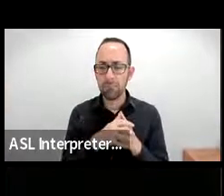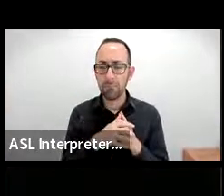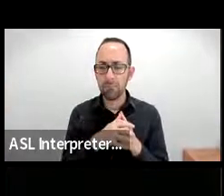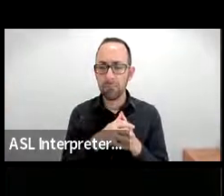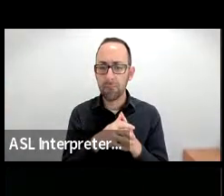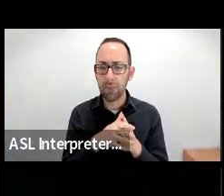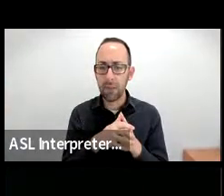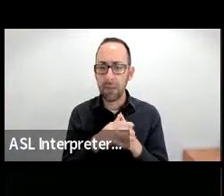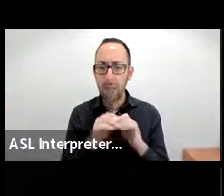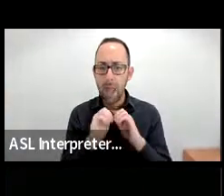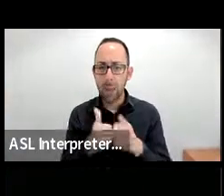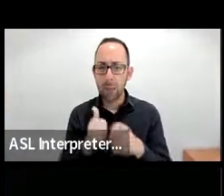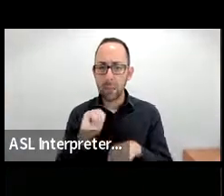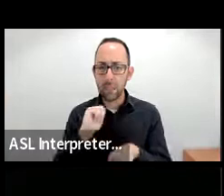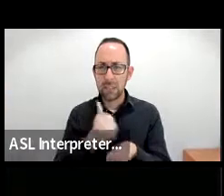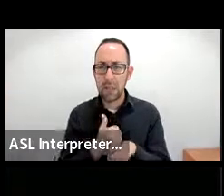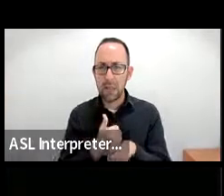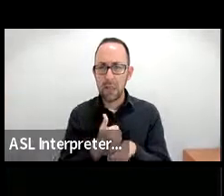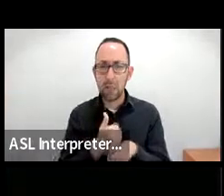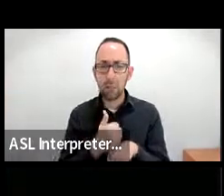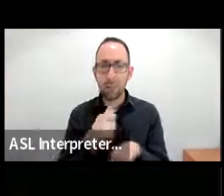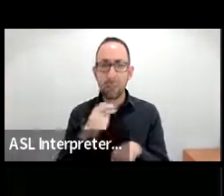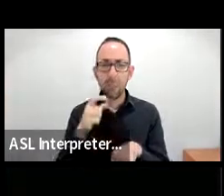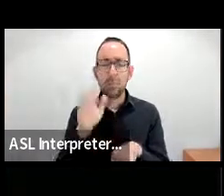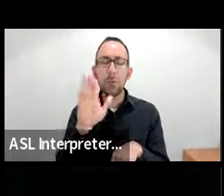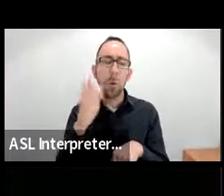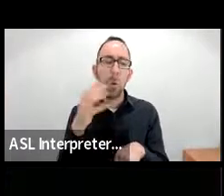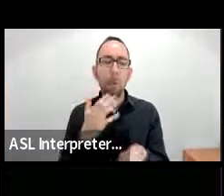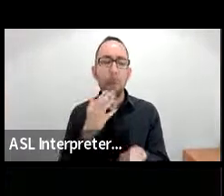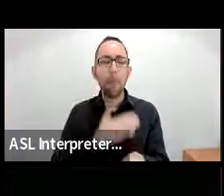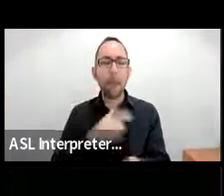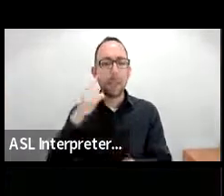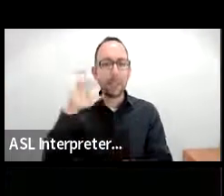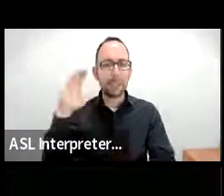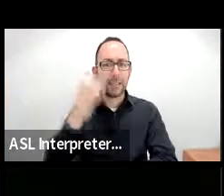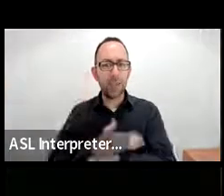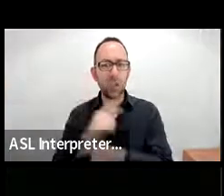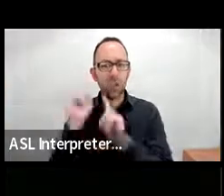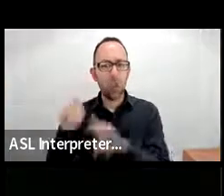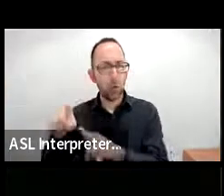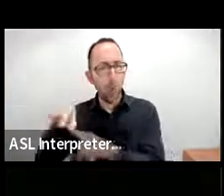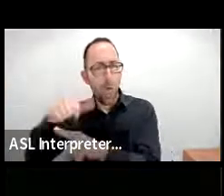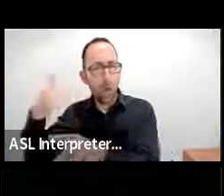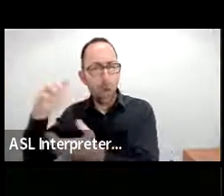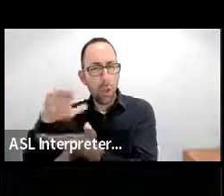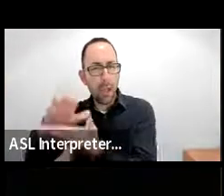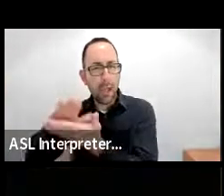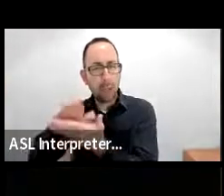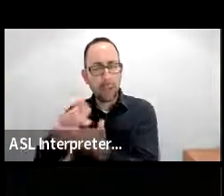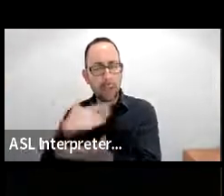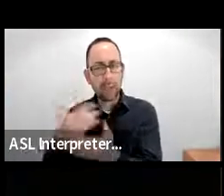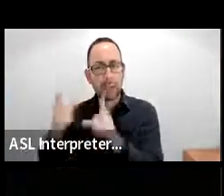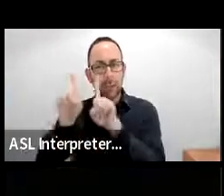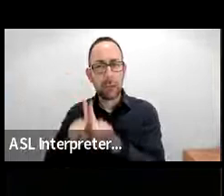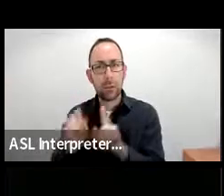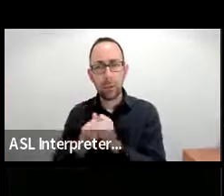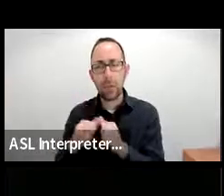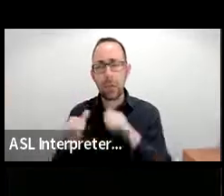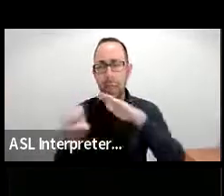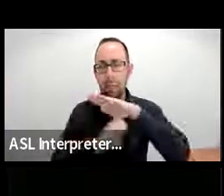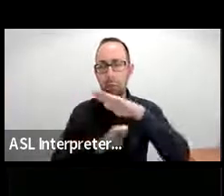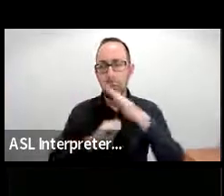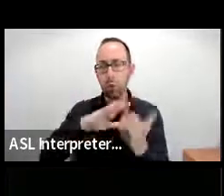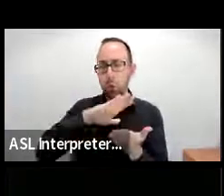vendor? So, for example, my son goes to the dance academy, and they often partner with different elementary schools and